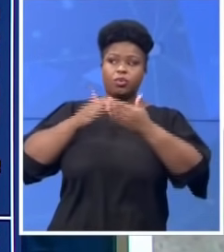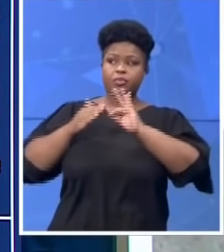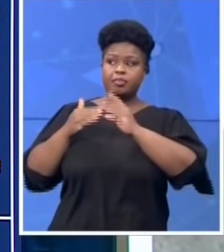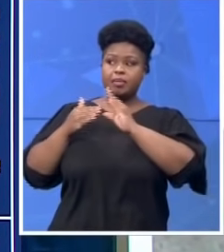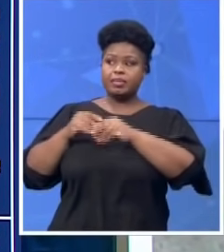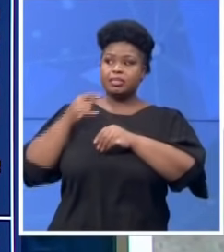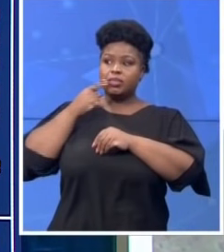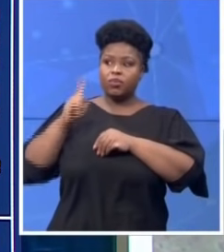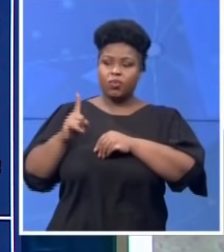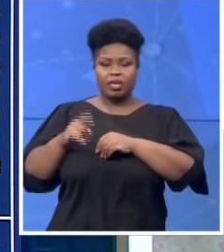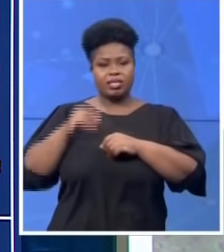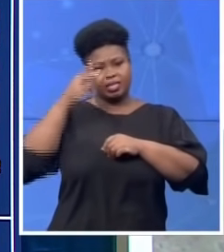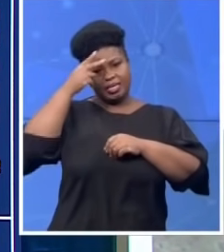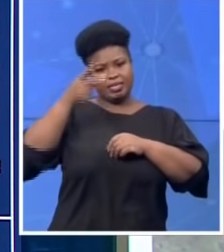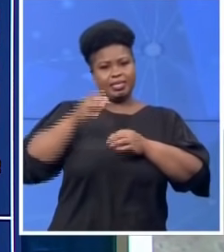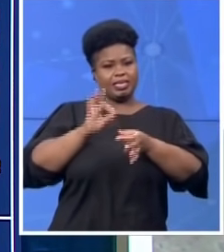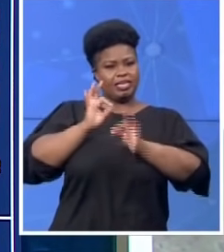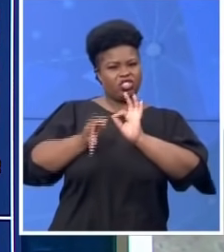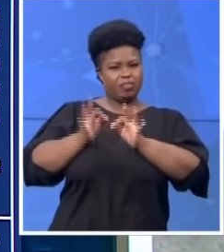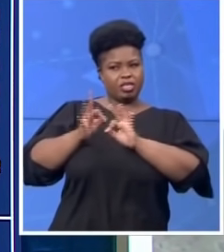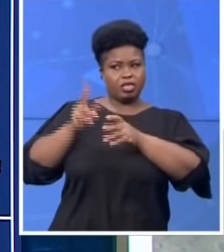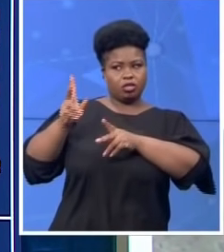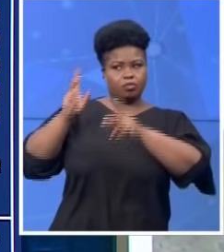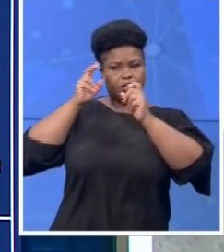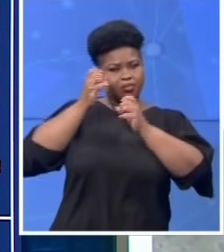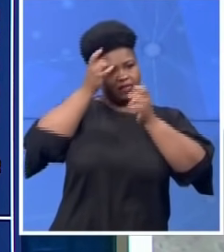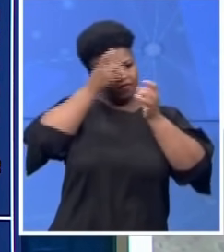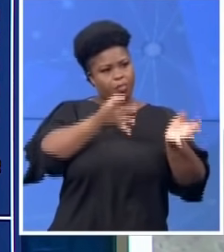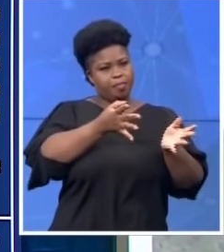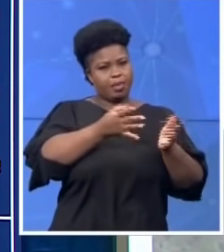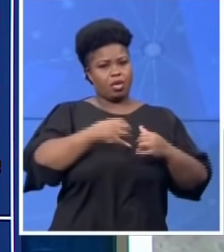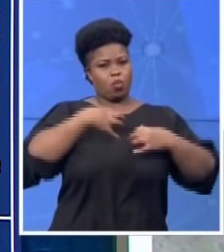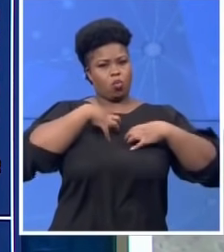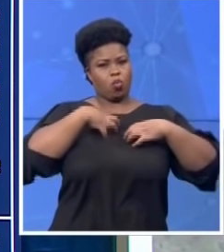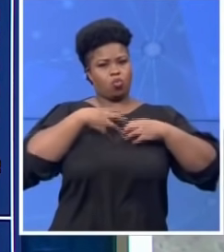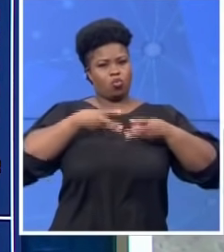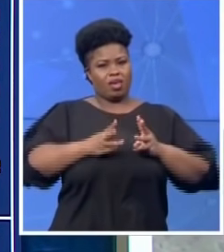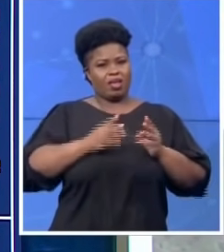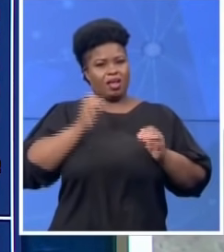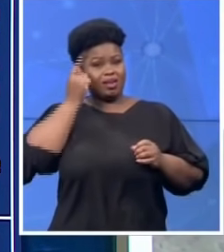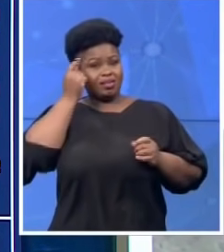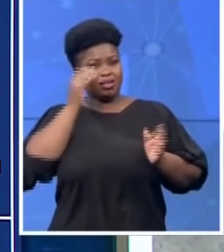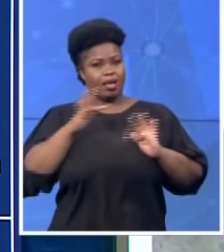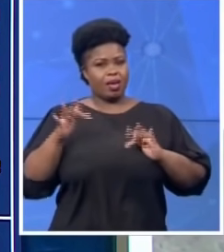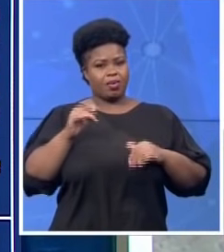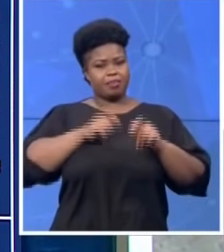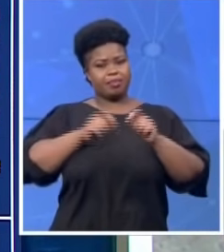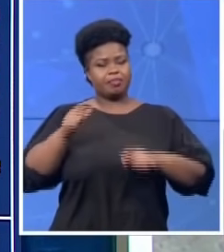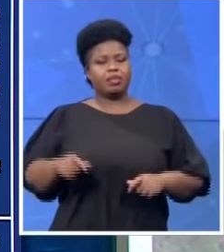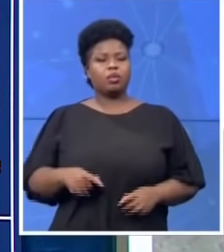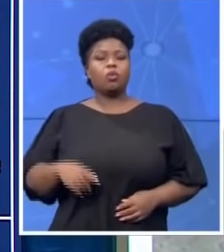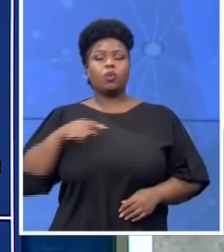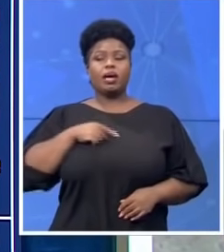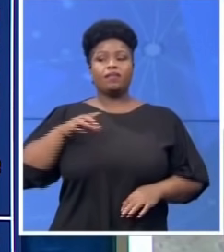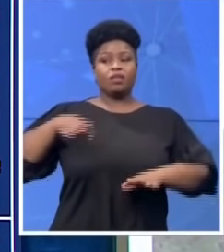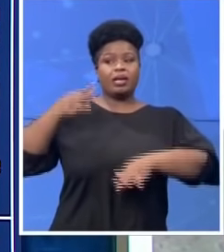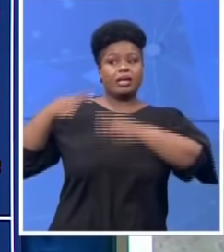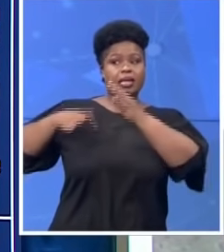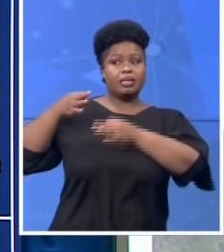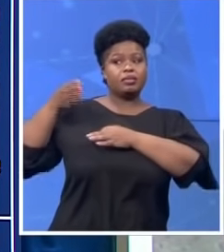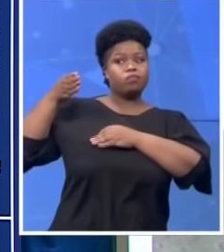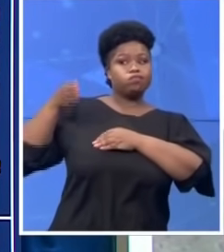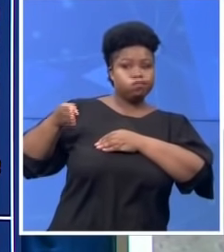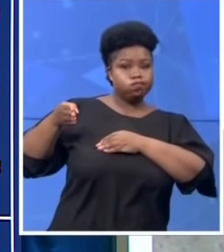that the model says, the analysts can be there to begin to interpret and